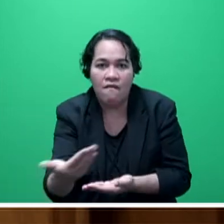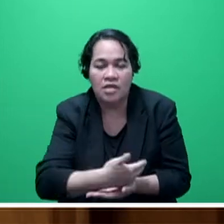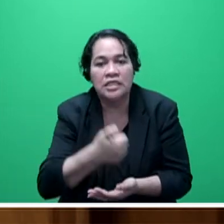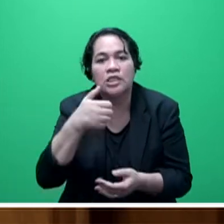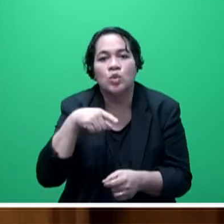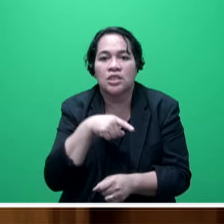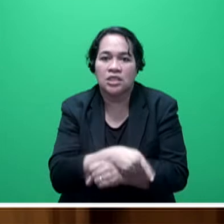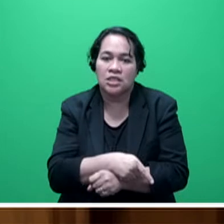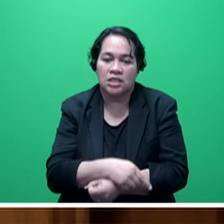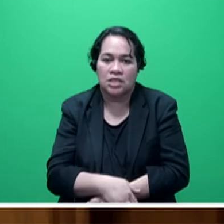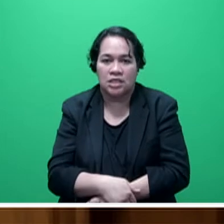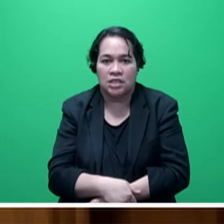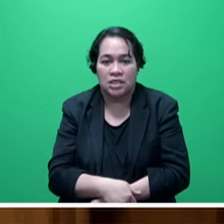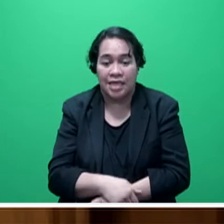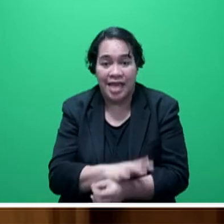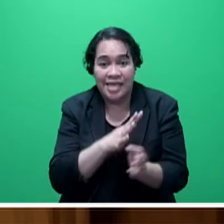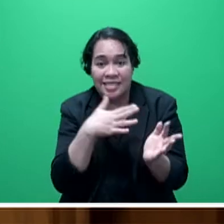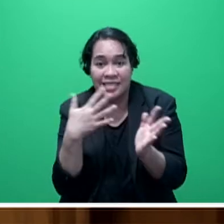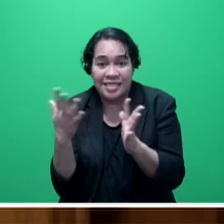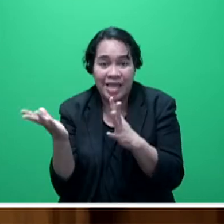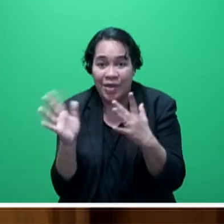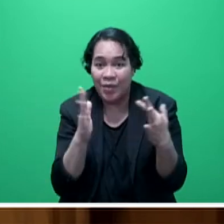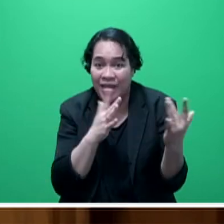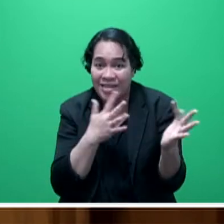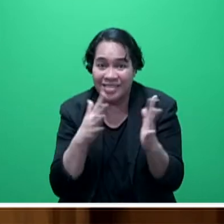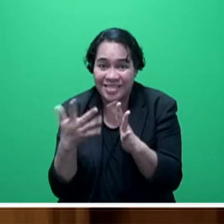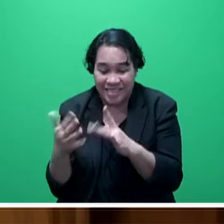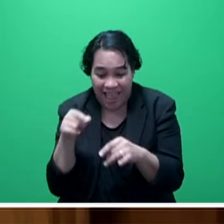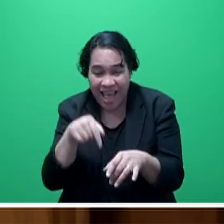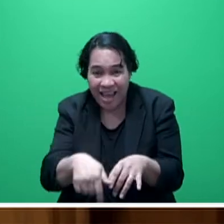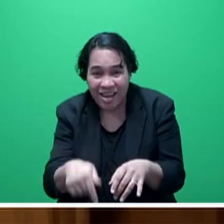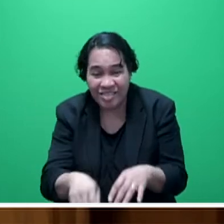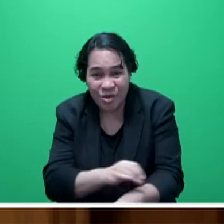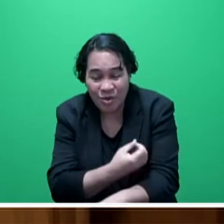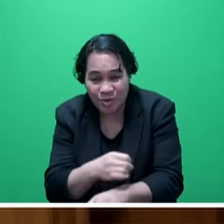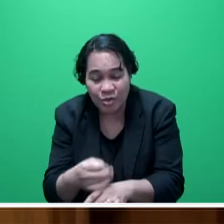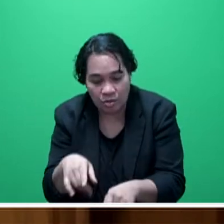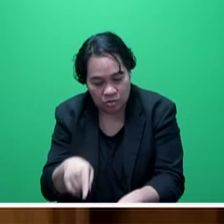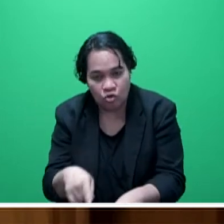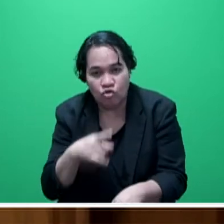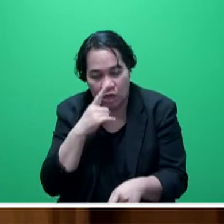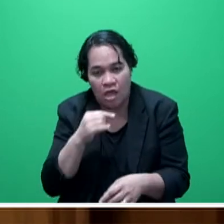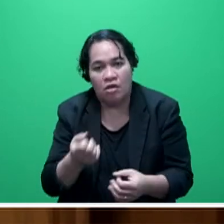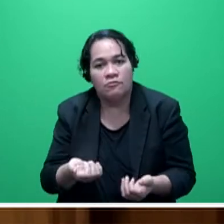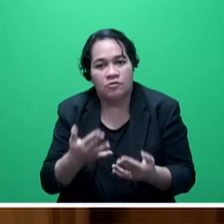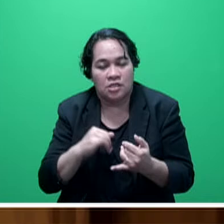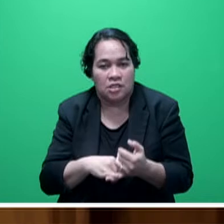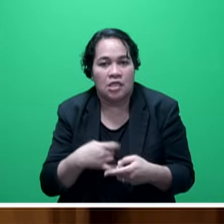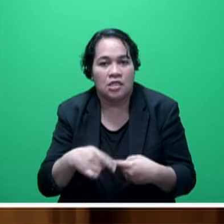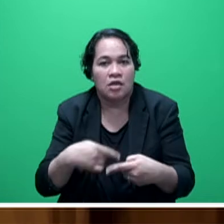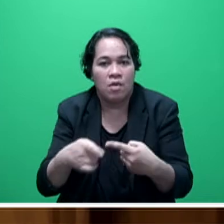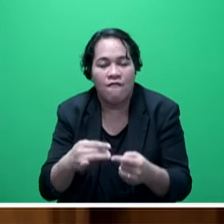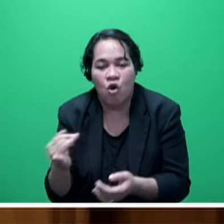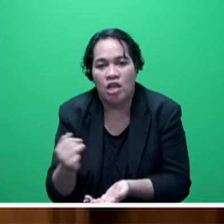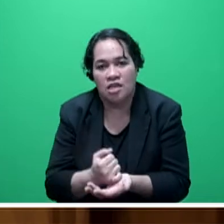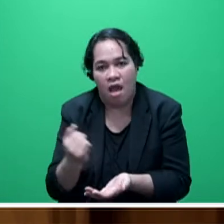weeks. Seaweed is an alternative option to wild harvest and provides a sustainable opportunity for income